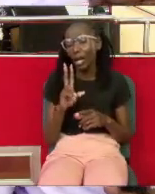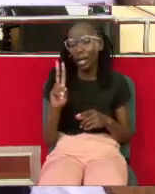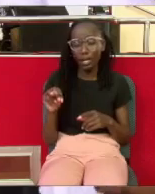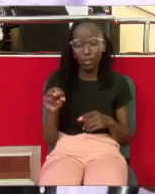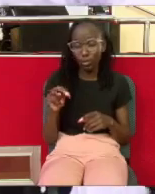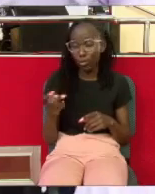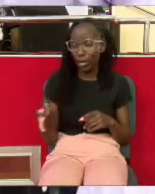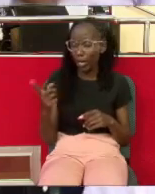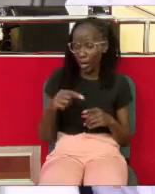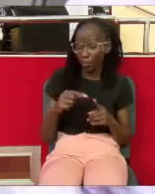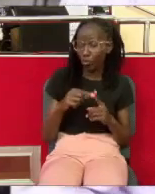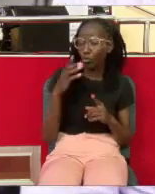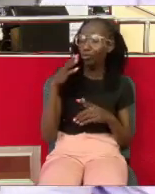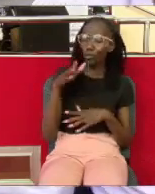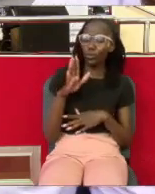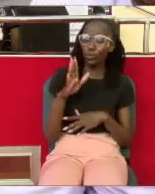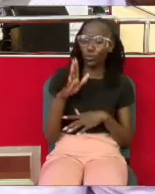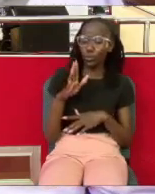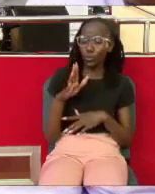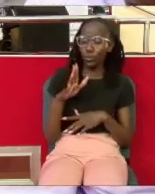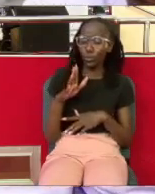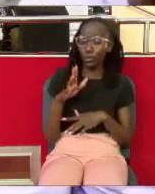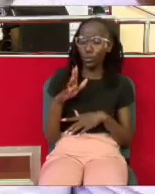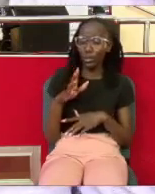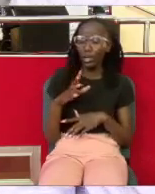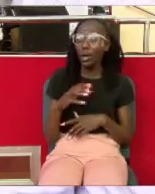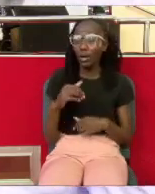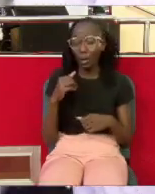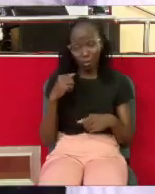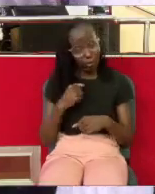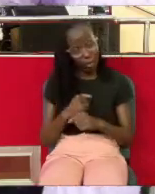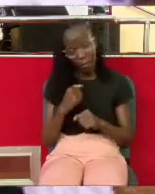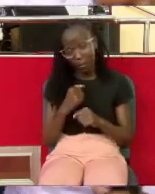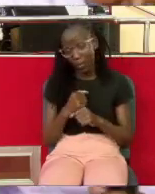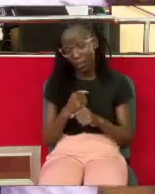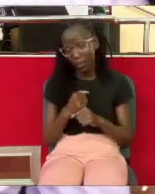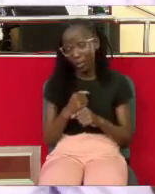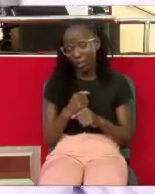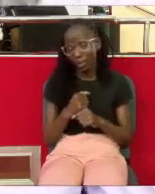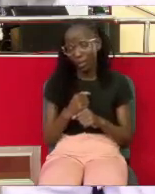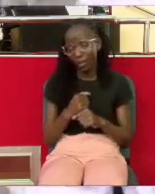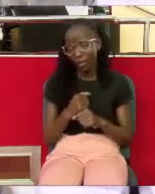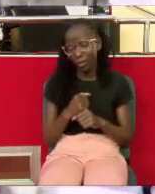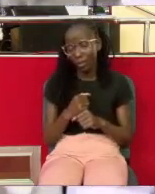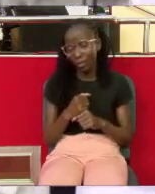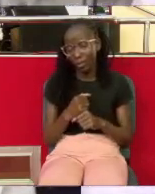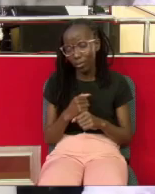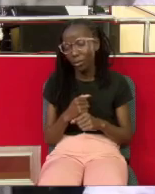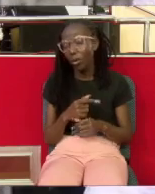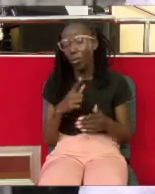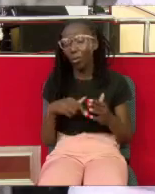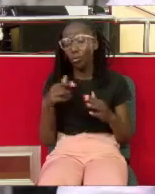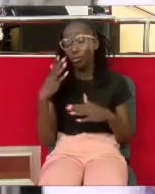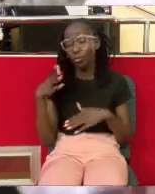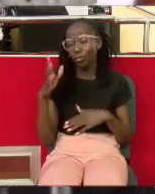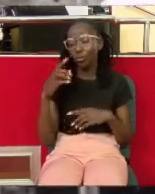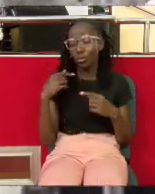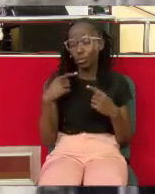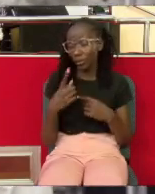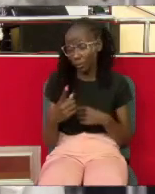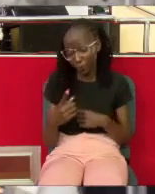you void, but it shall accomplish the purpose for that which you sent it for, our